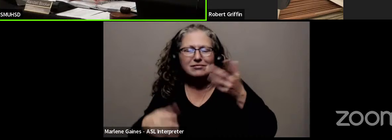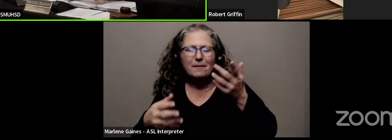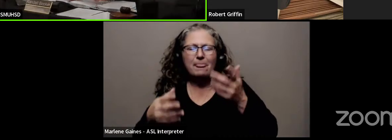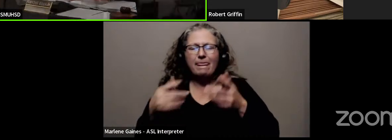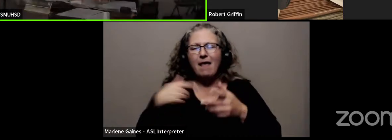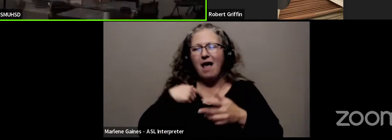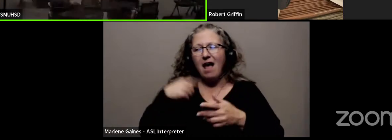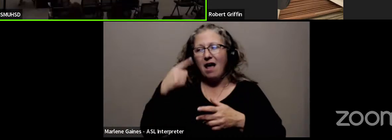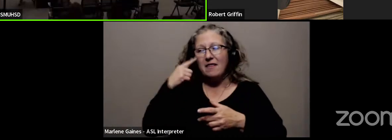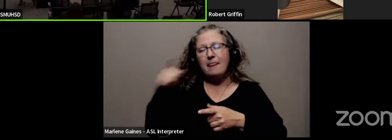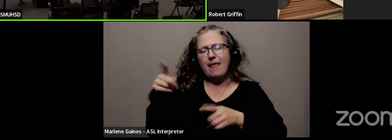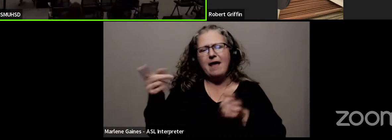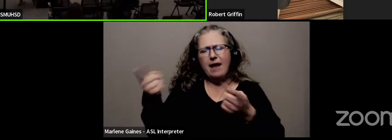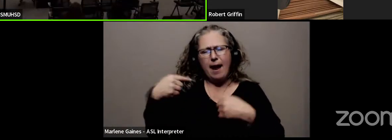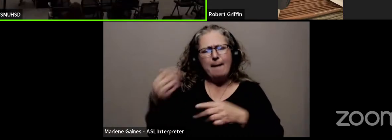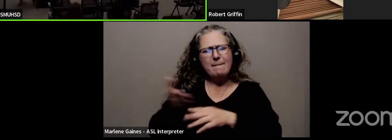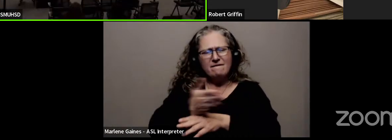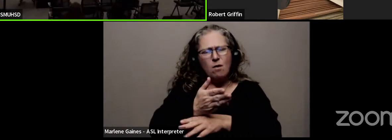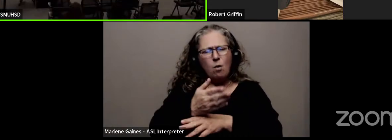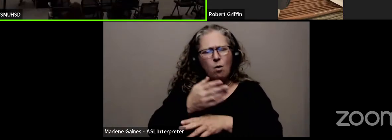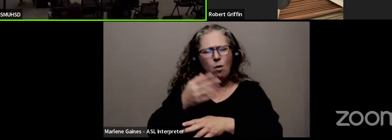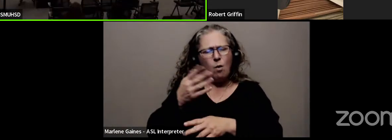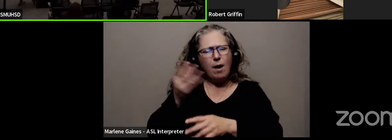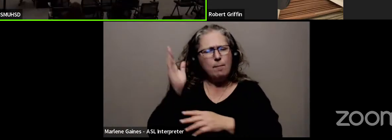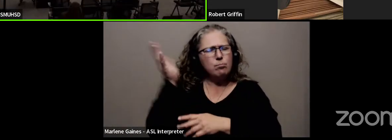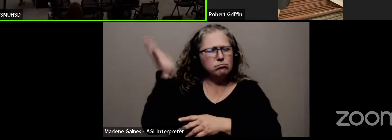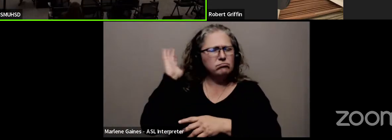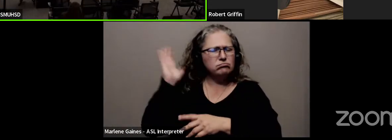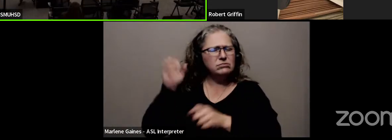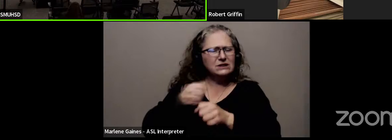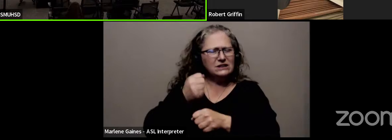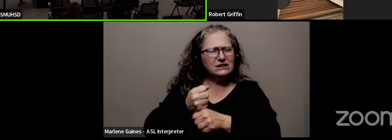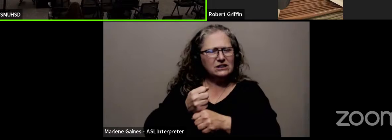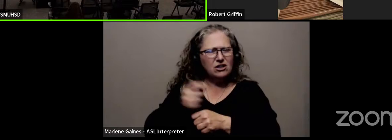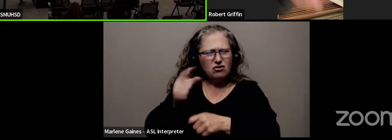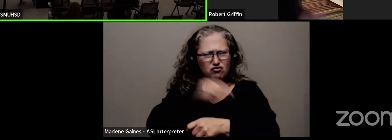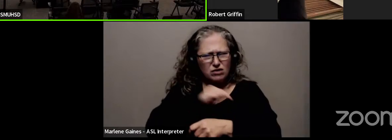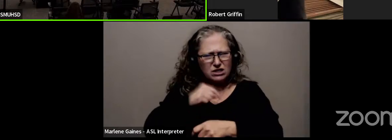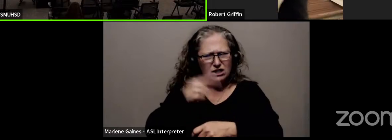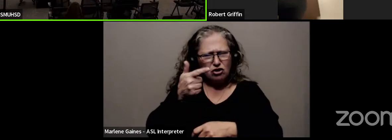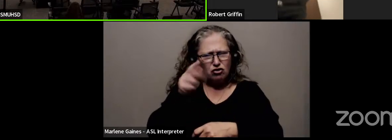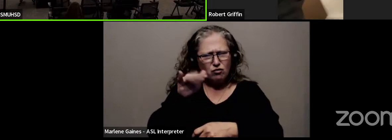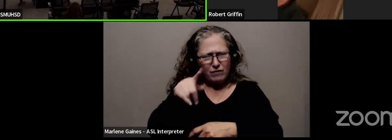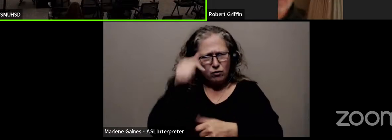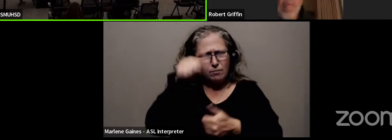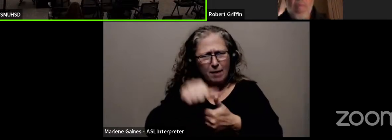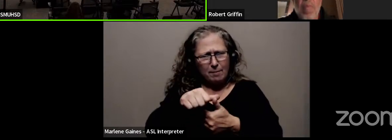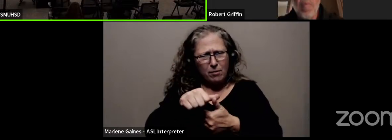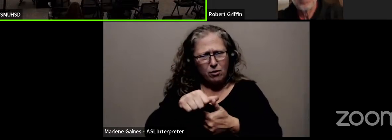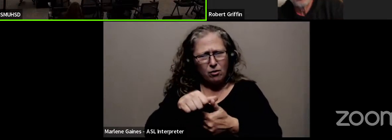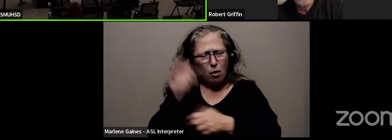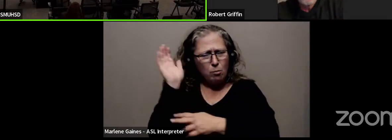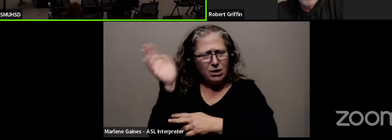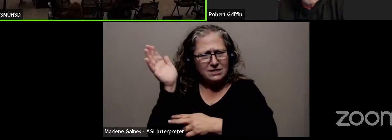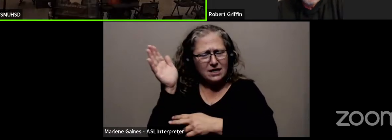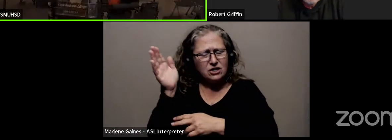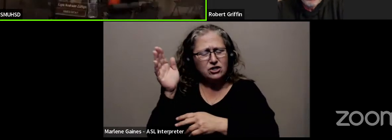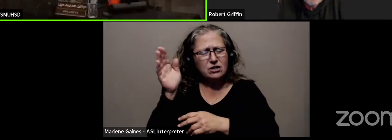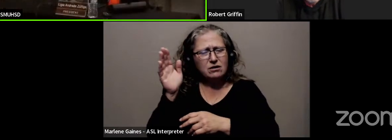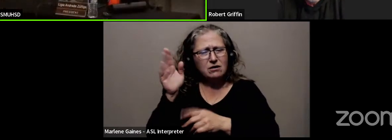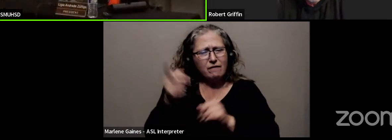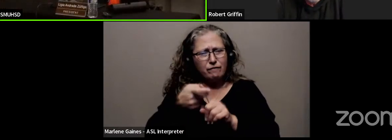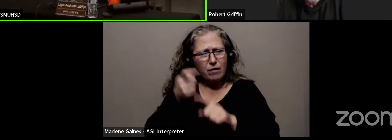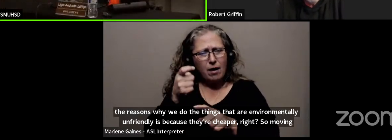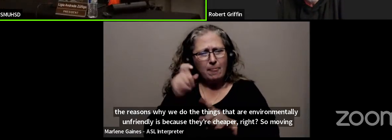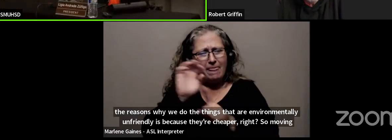they've come before in previous years. Trustee Griffin, do you recall a presentation from